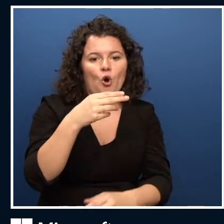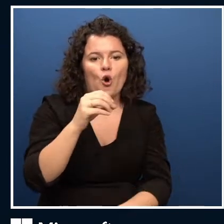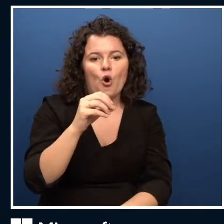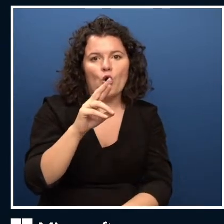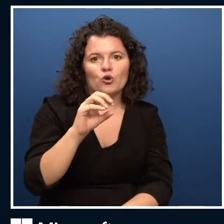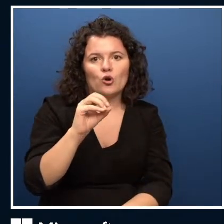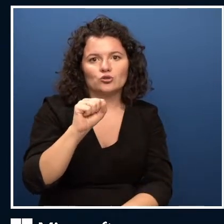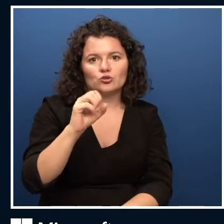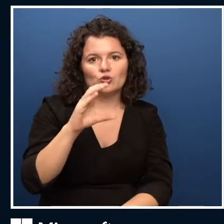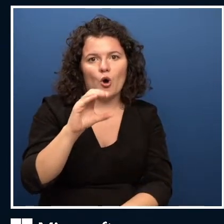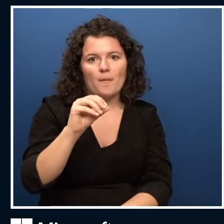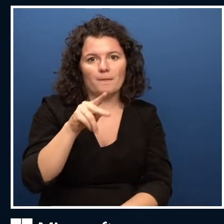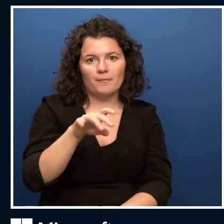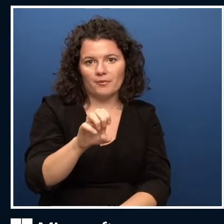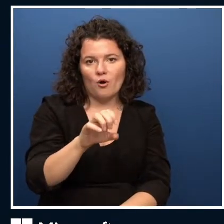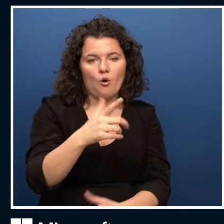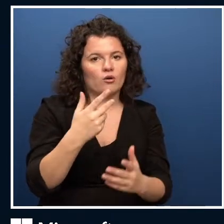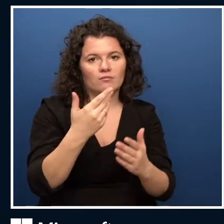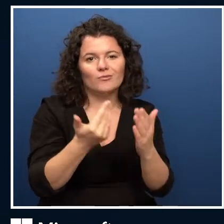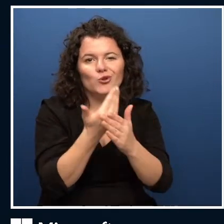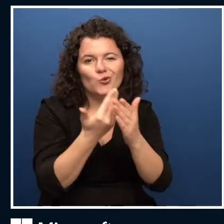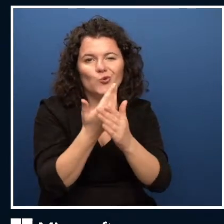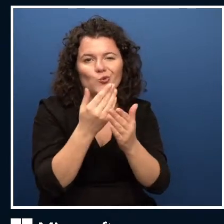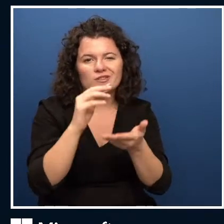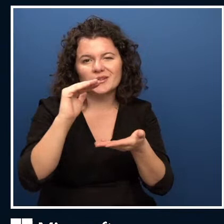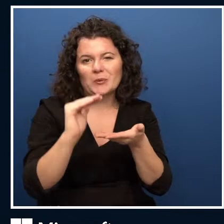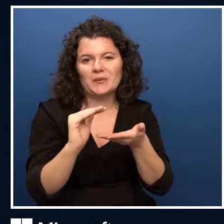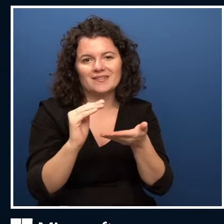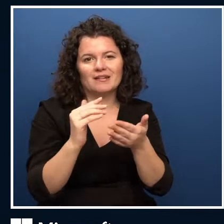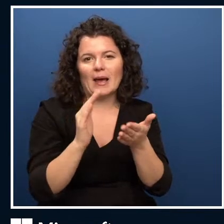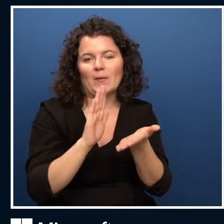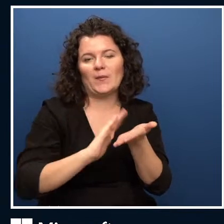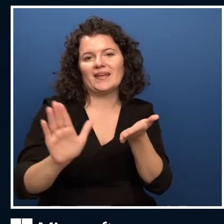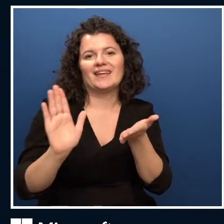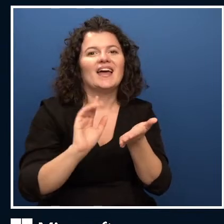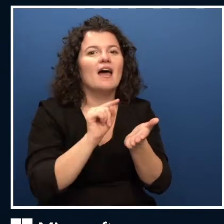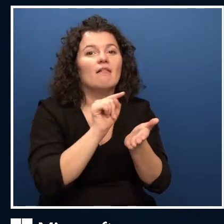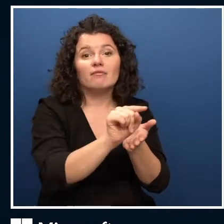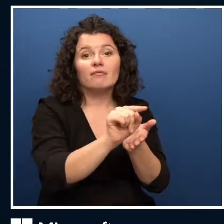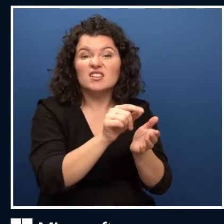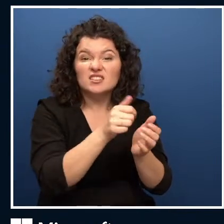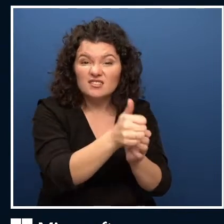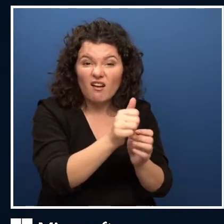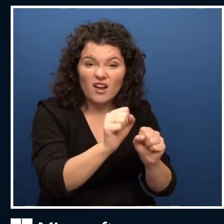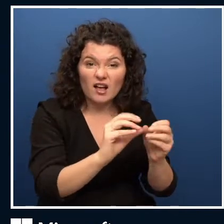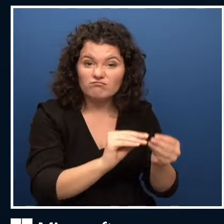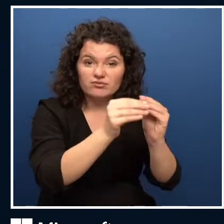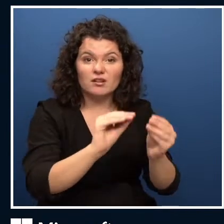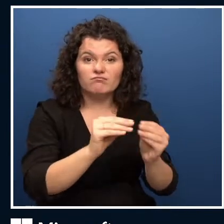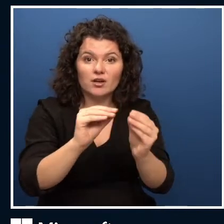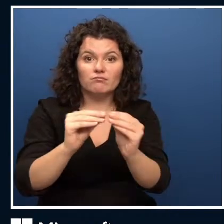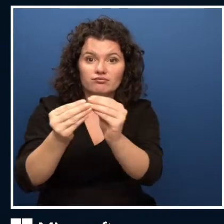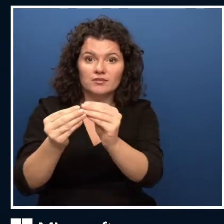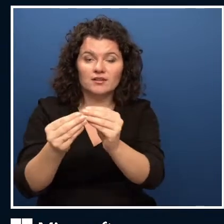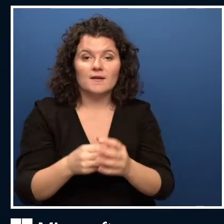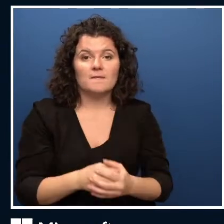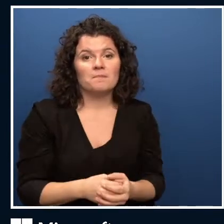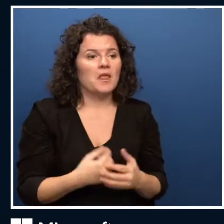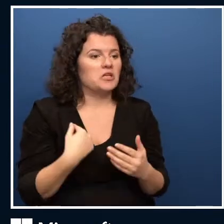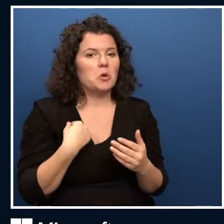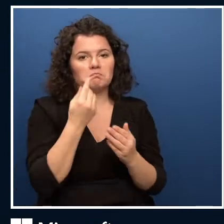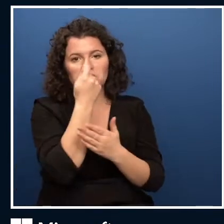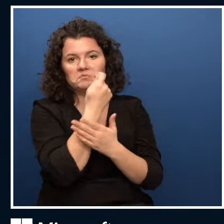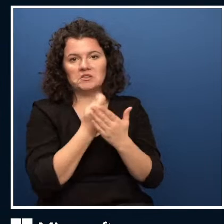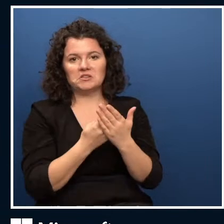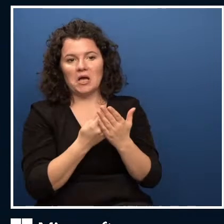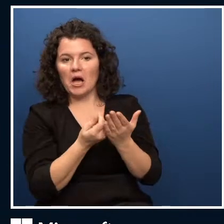really easy to create some faster prototypes. Because you can just design some prompts for